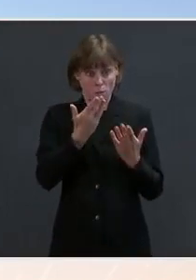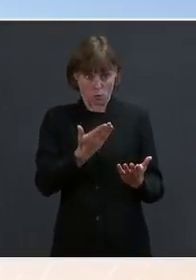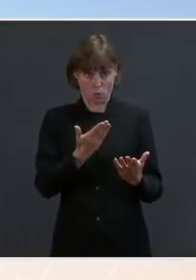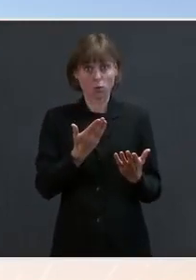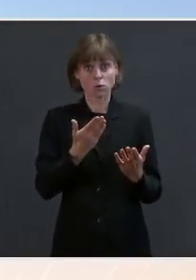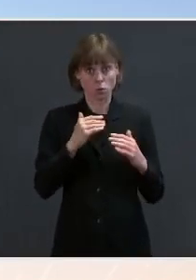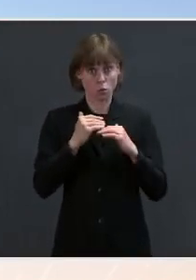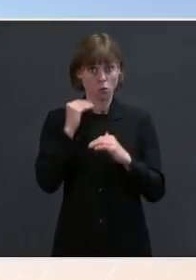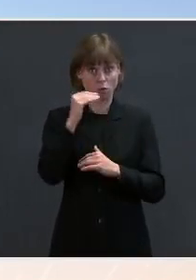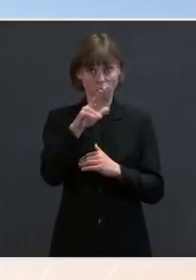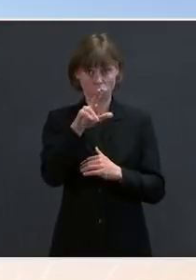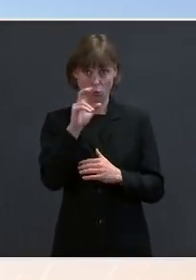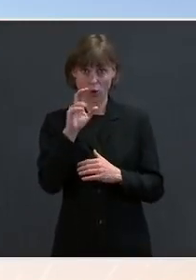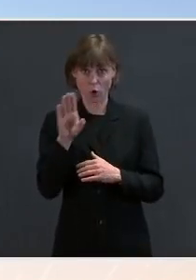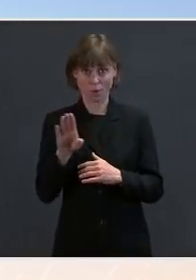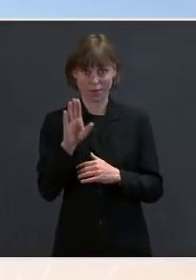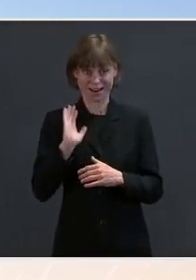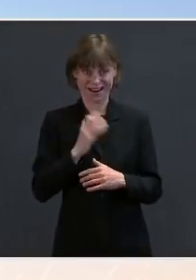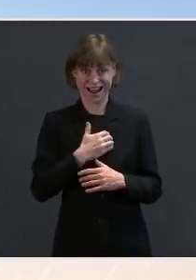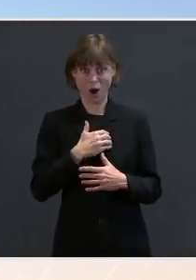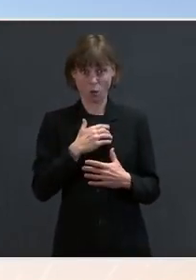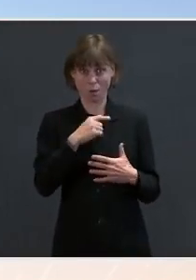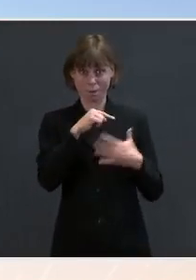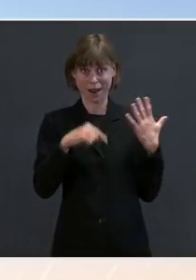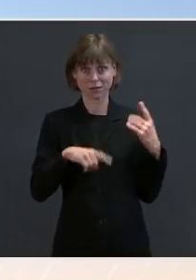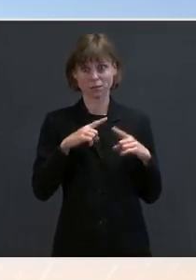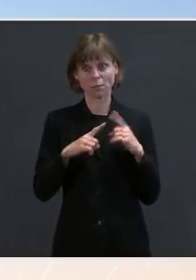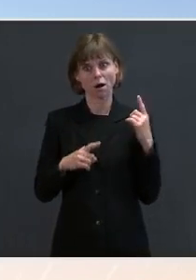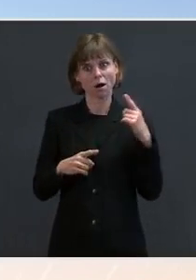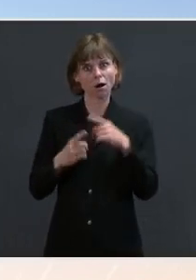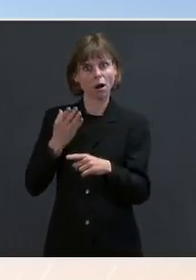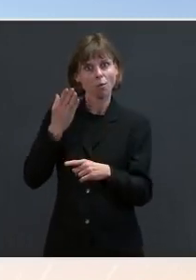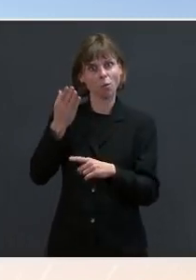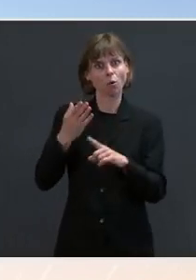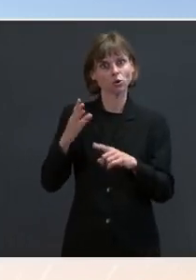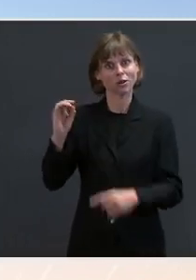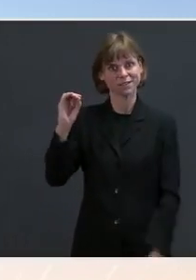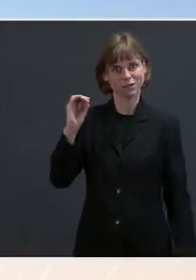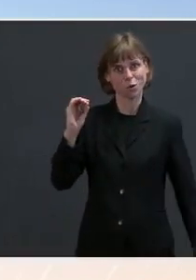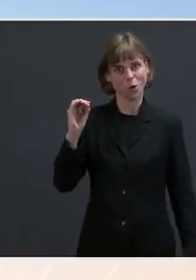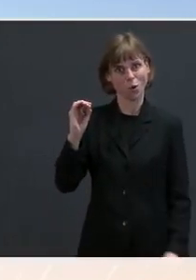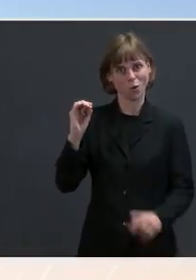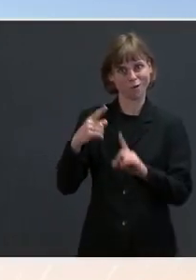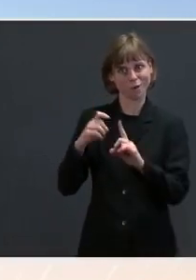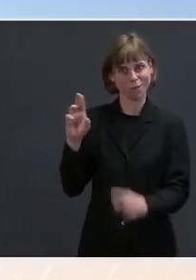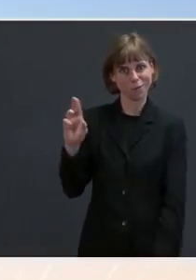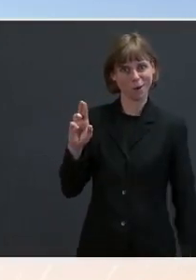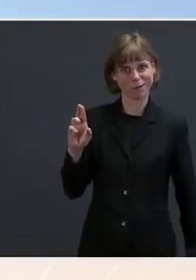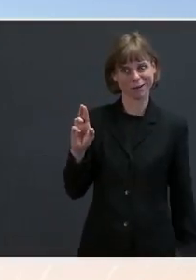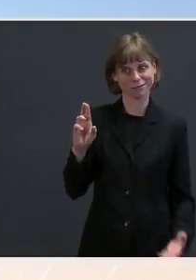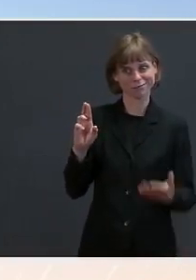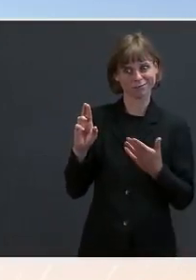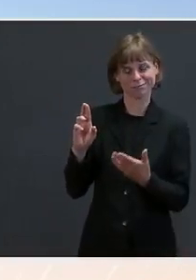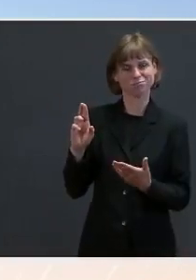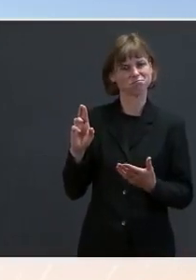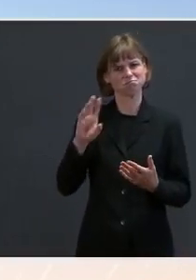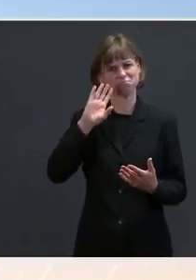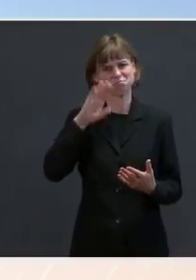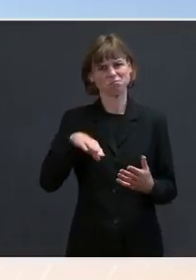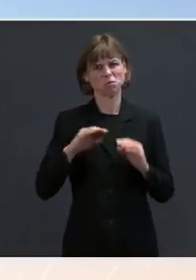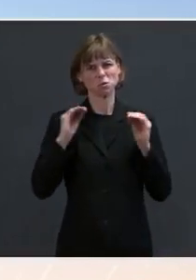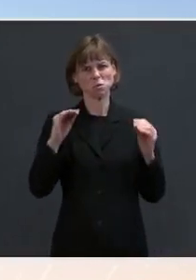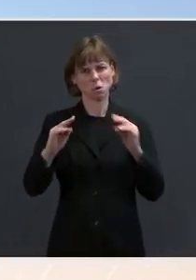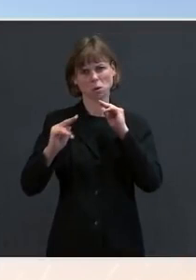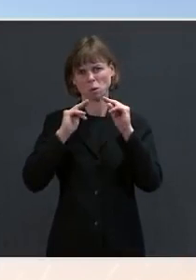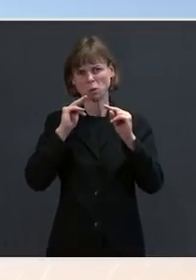more than $300 billion in our package, there was a proposal of zero from Republicans. So there wasn't really a negotiation on this. We